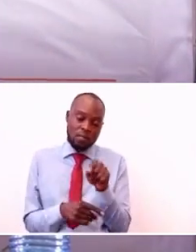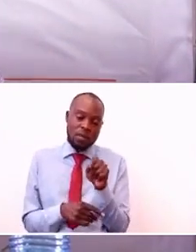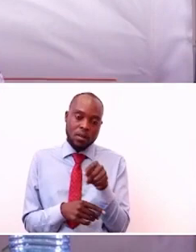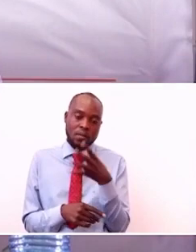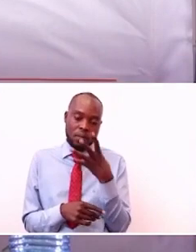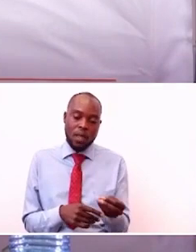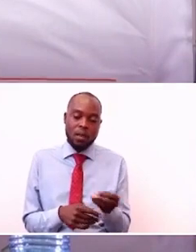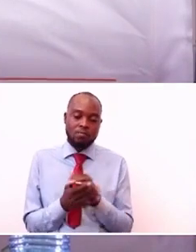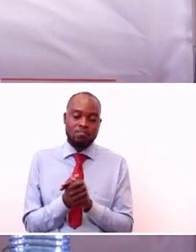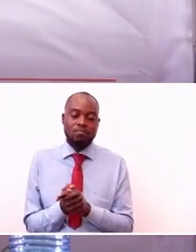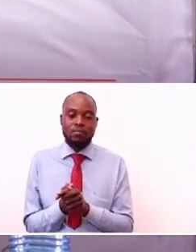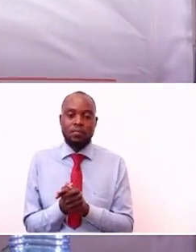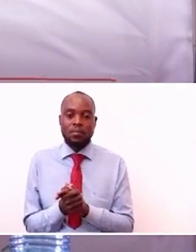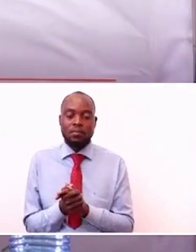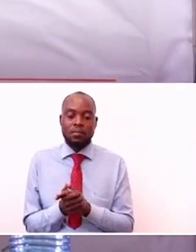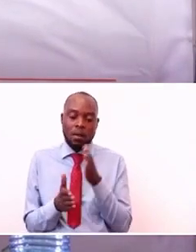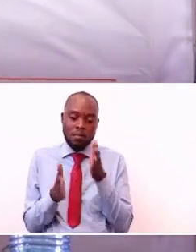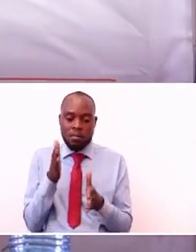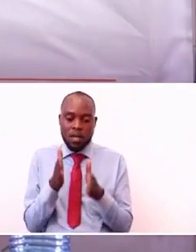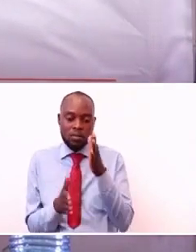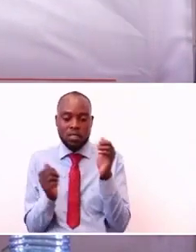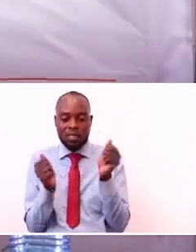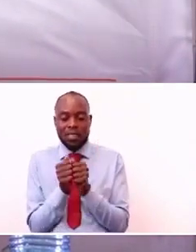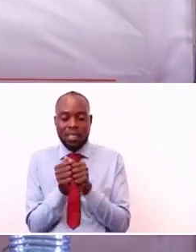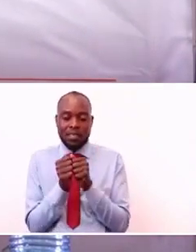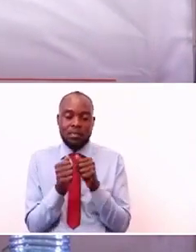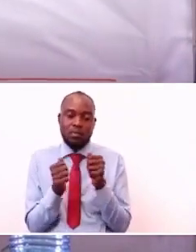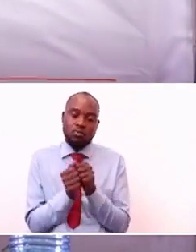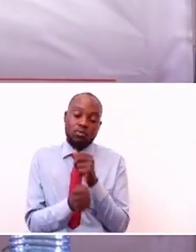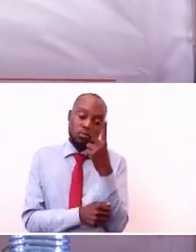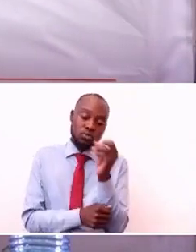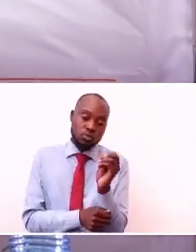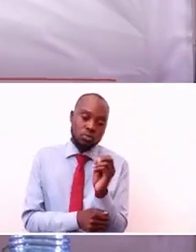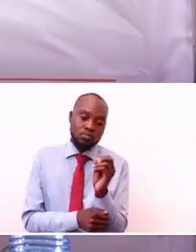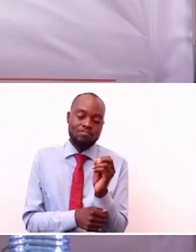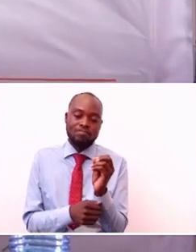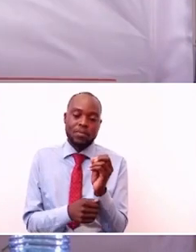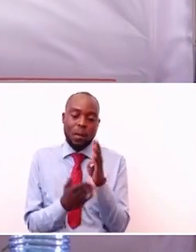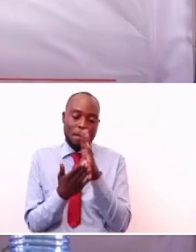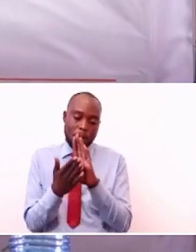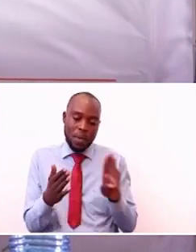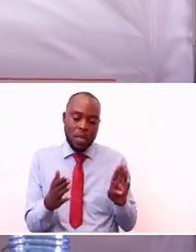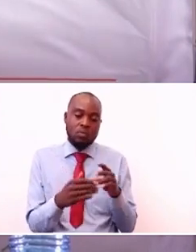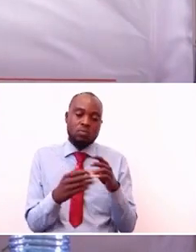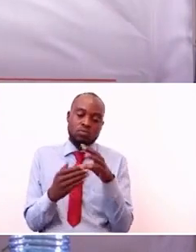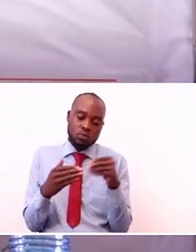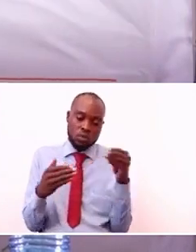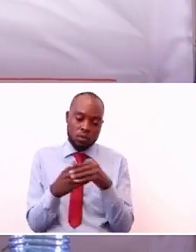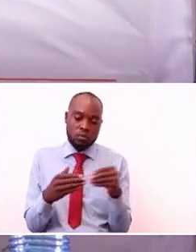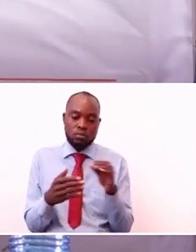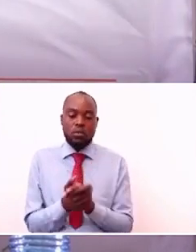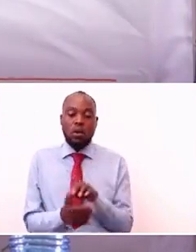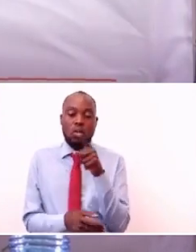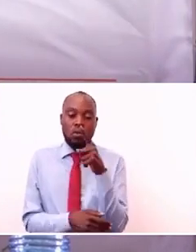daily liquidity of between 10 to 20 billion dollars. One